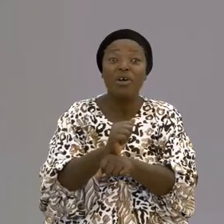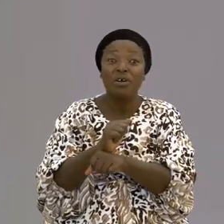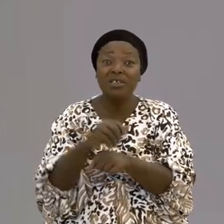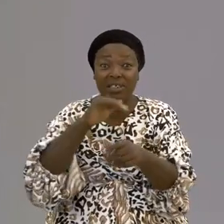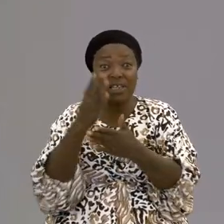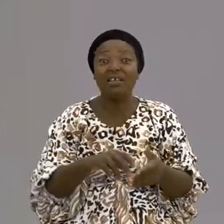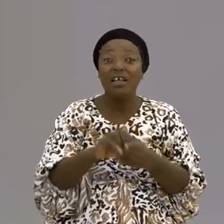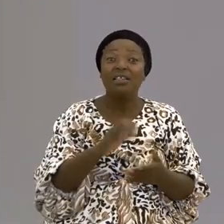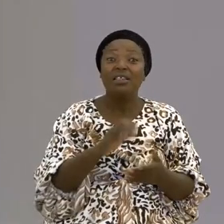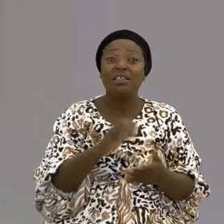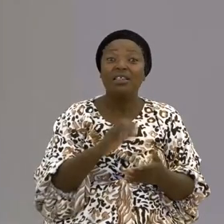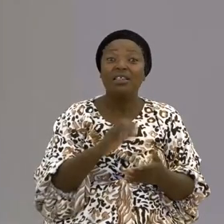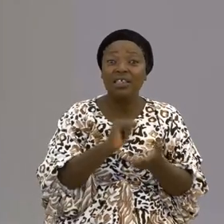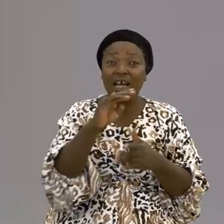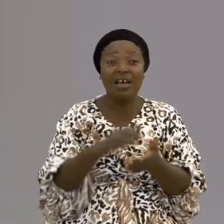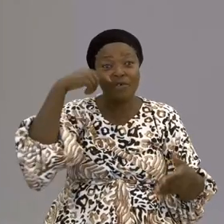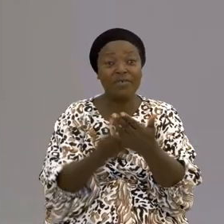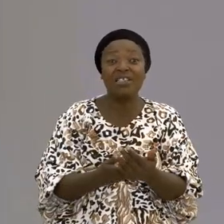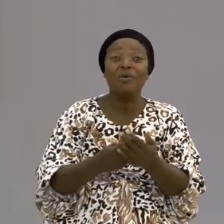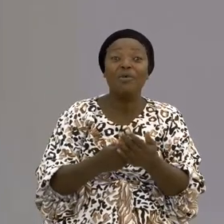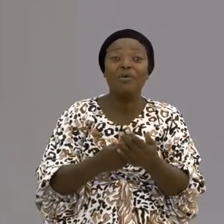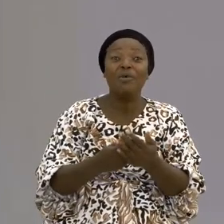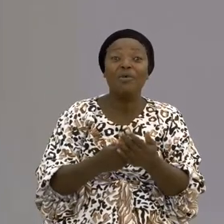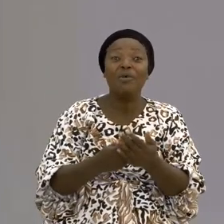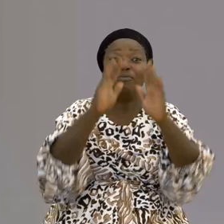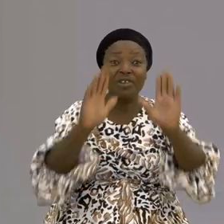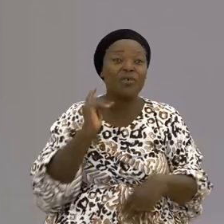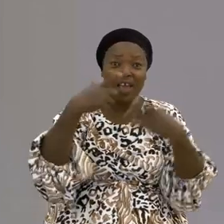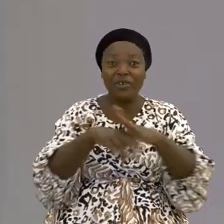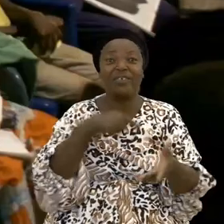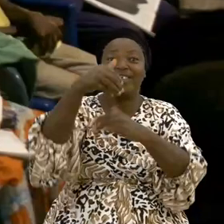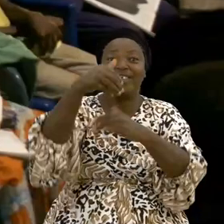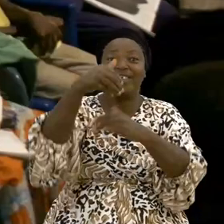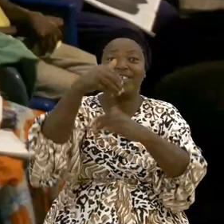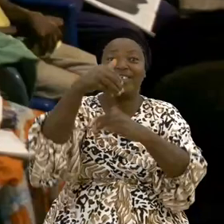miracles, evident miracles, will happen in your life tonight in